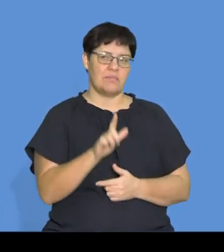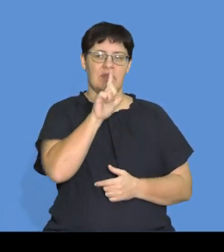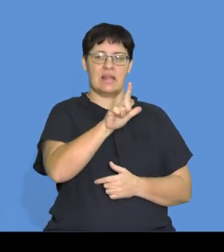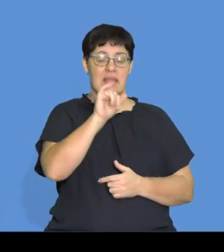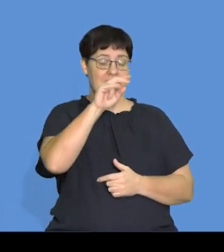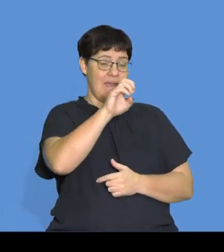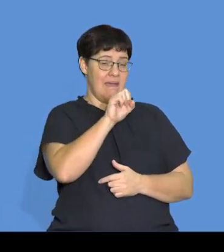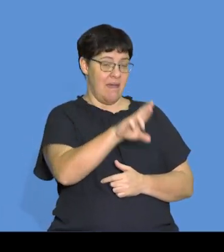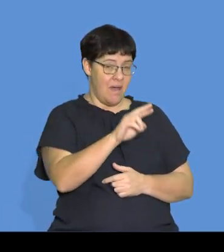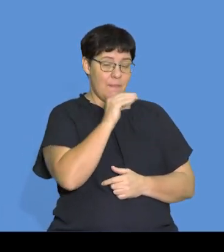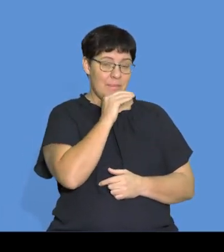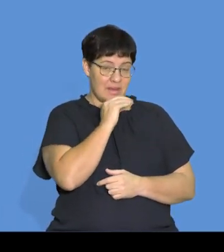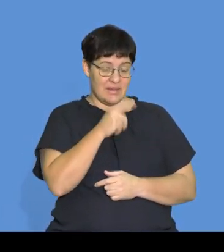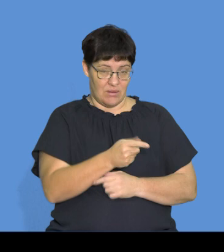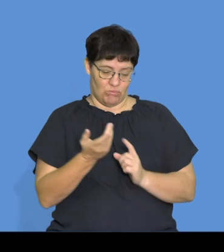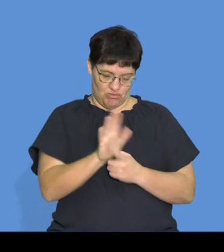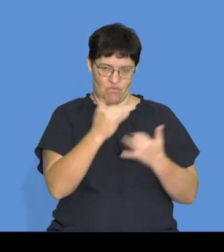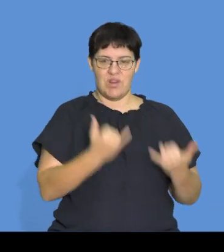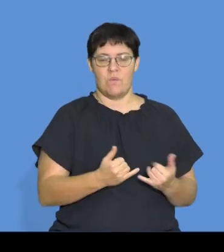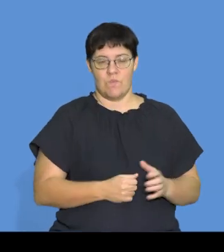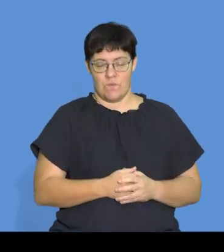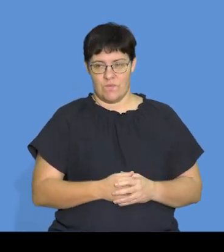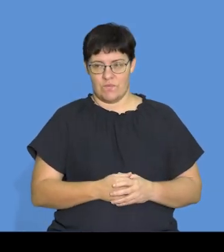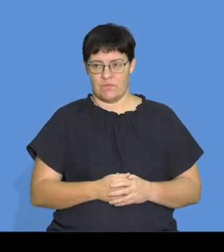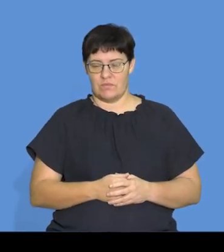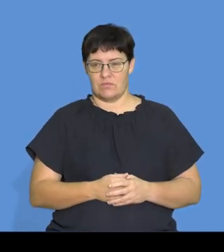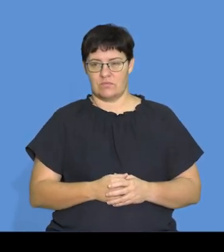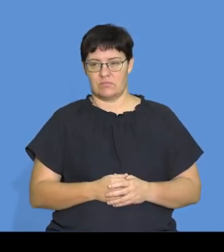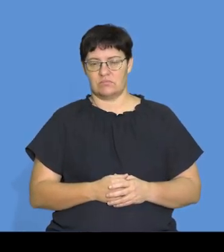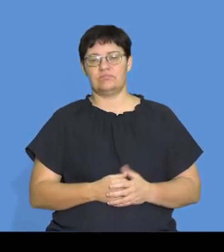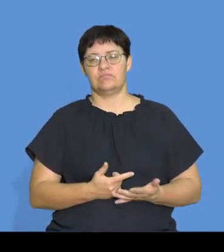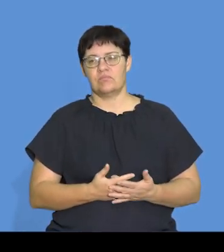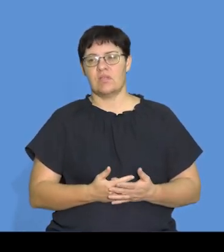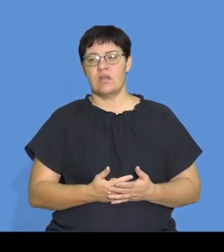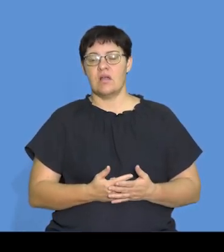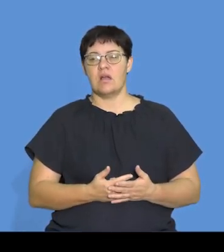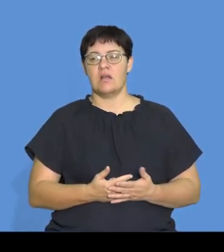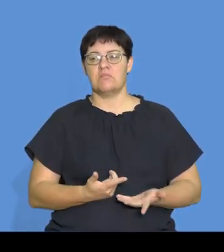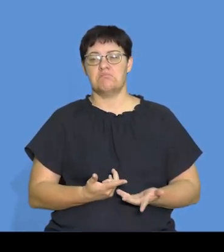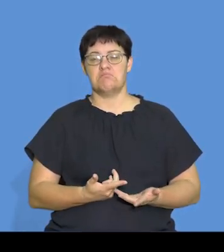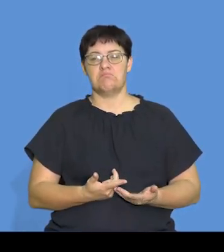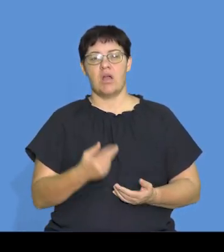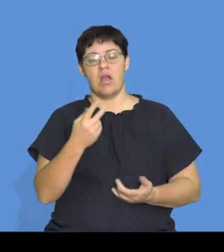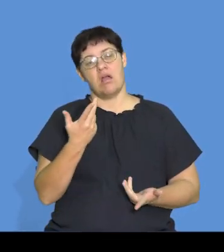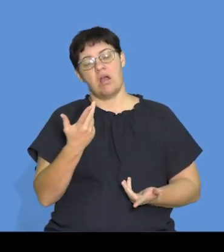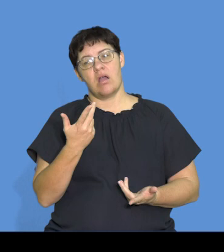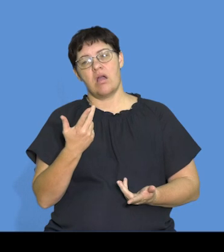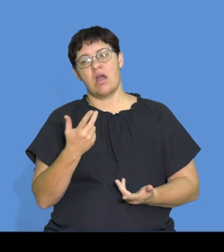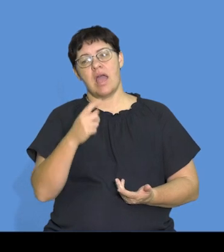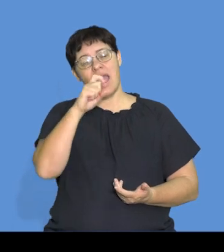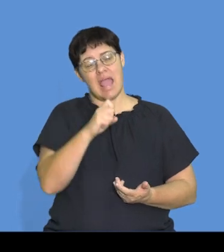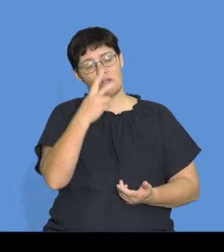will be the one that I just showed you now. So let me show you. A quadratic equation can be x